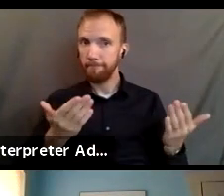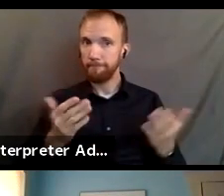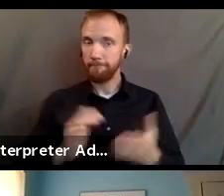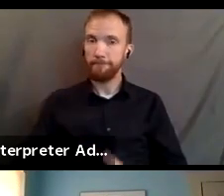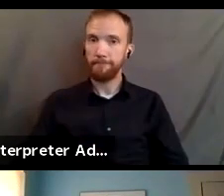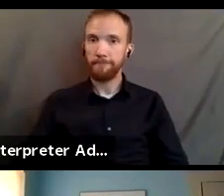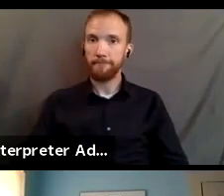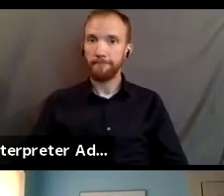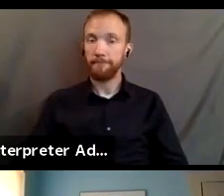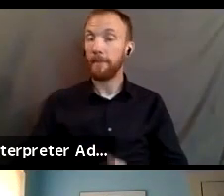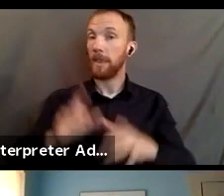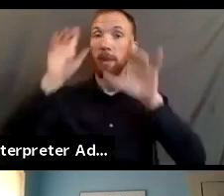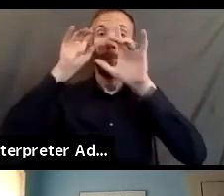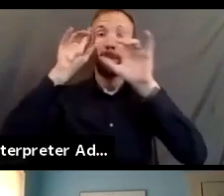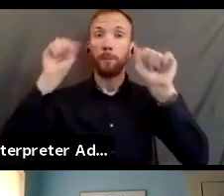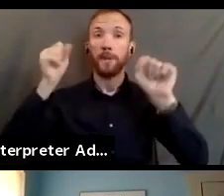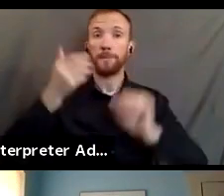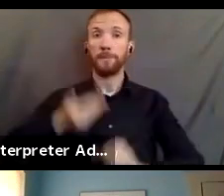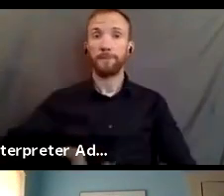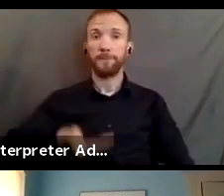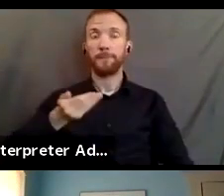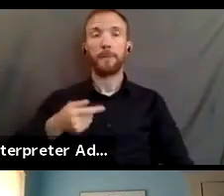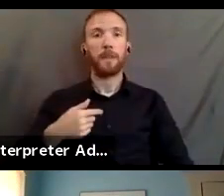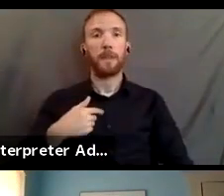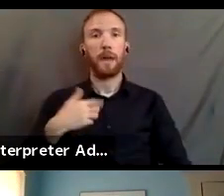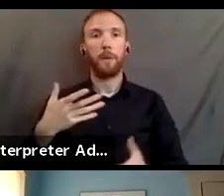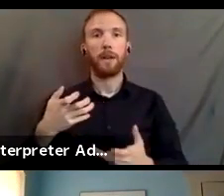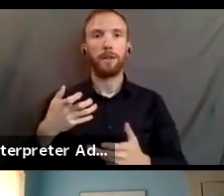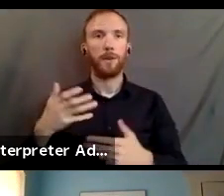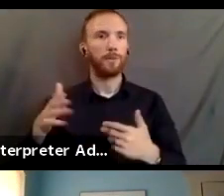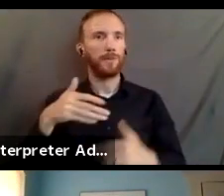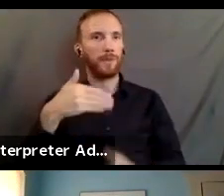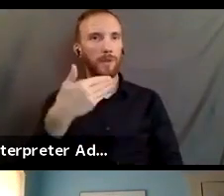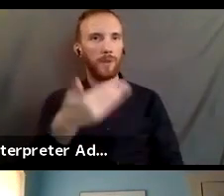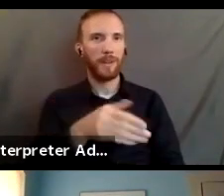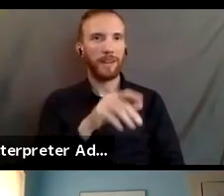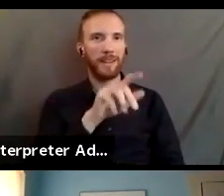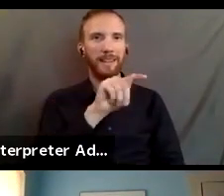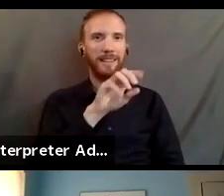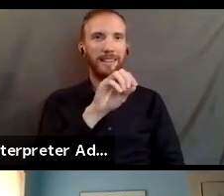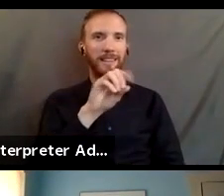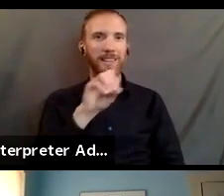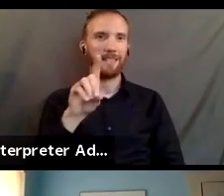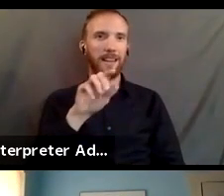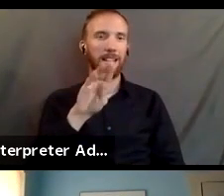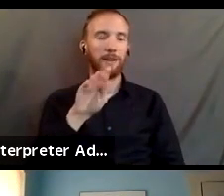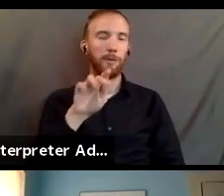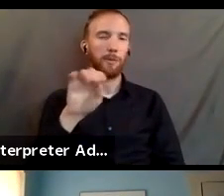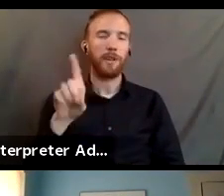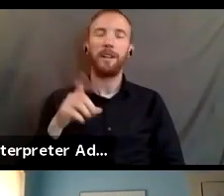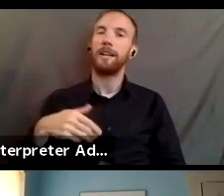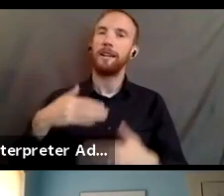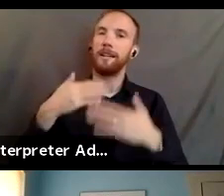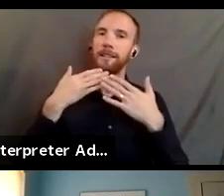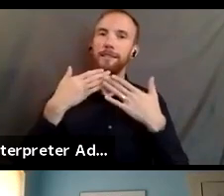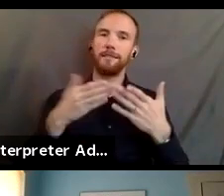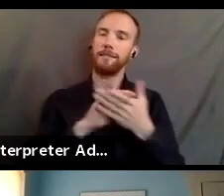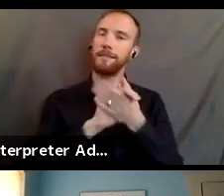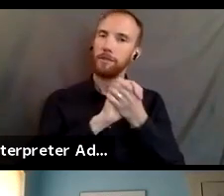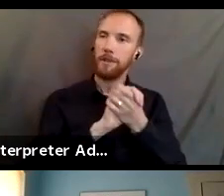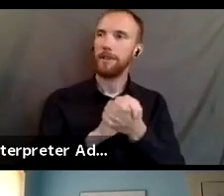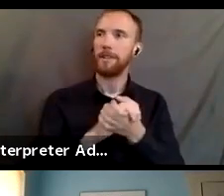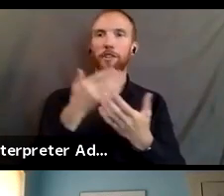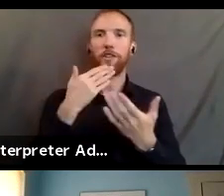i want to go ahead i was just going to say congratulations and good luck to everybody particularly those who have